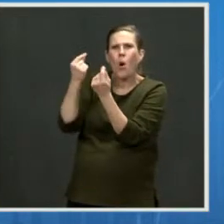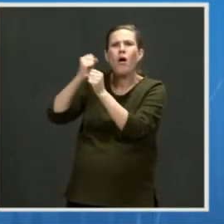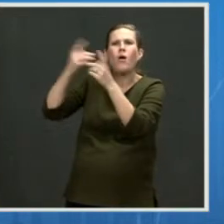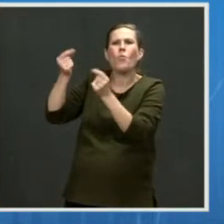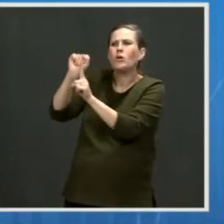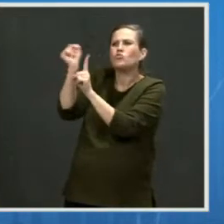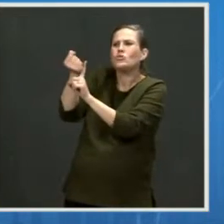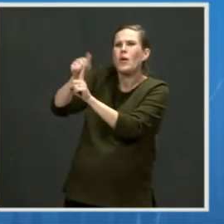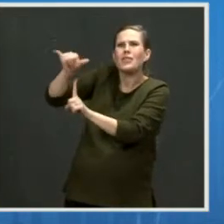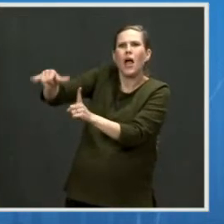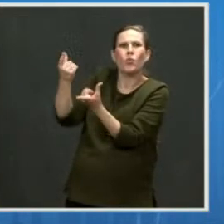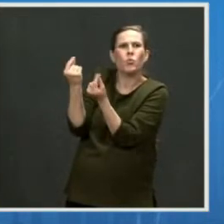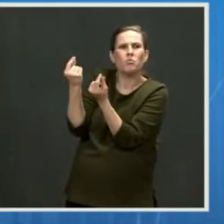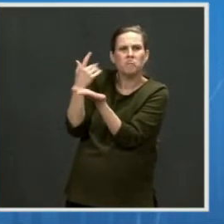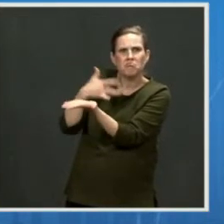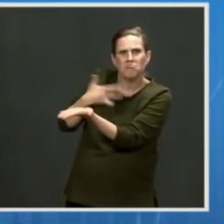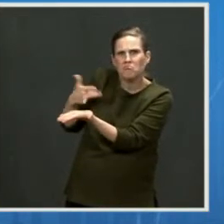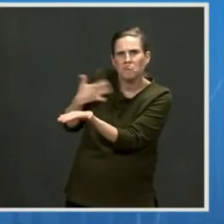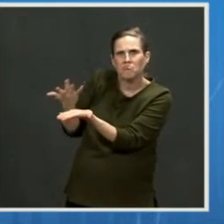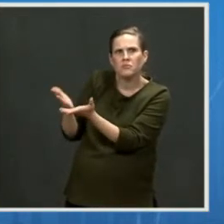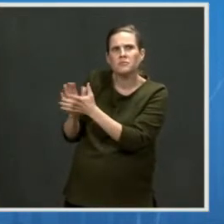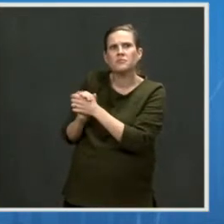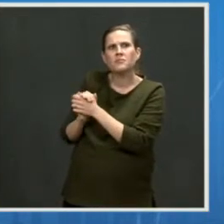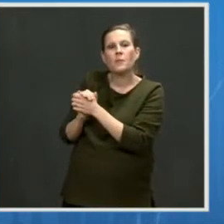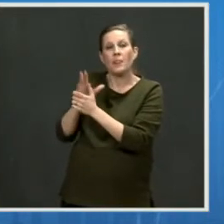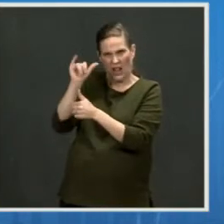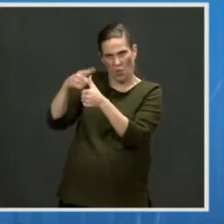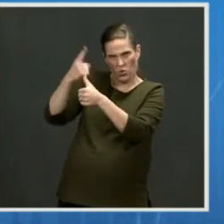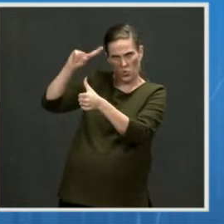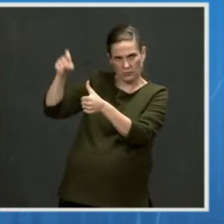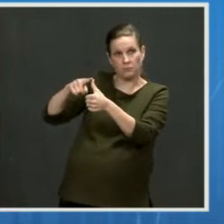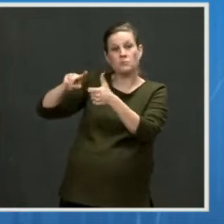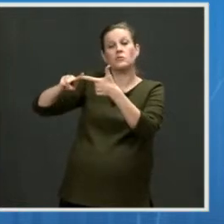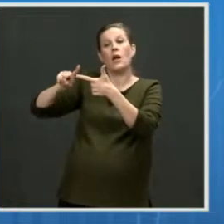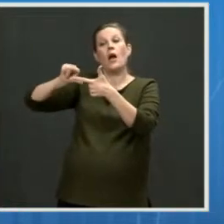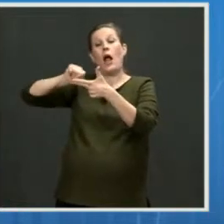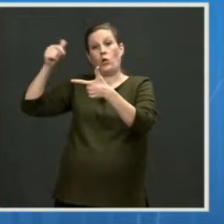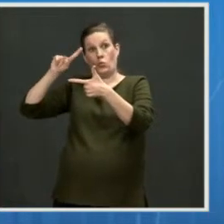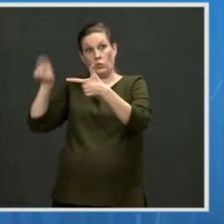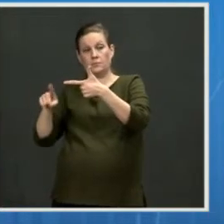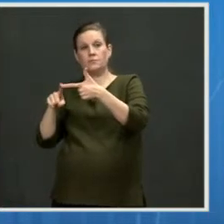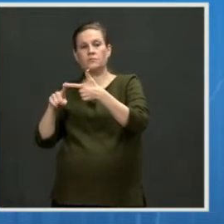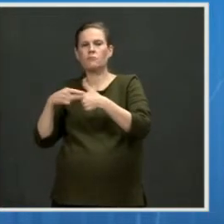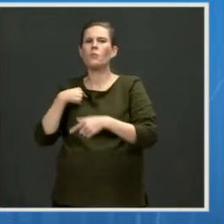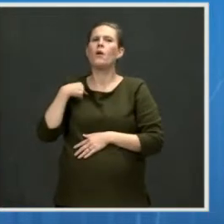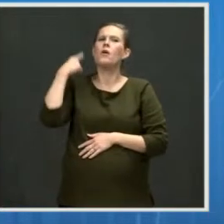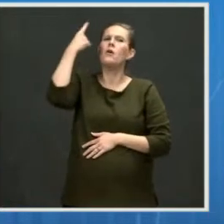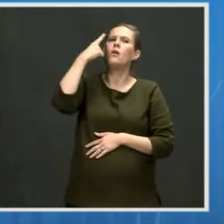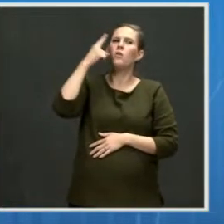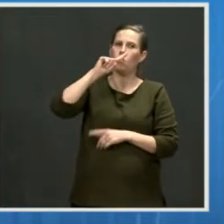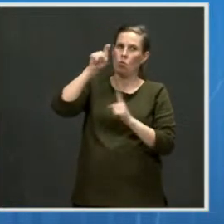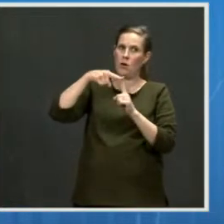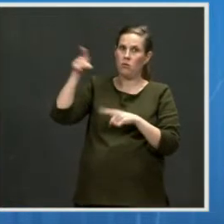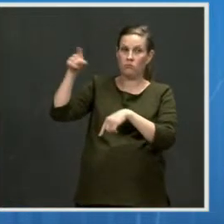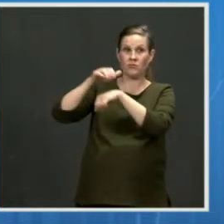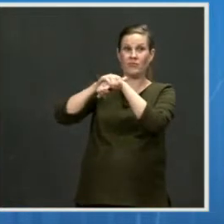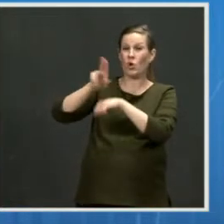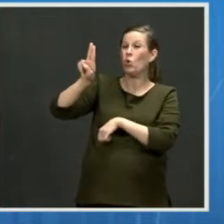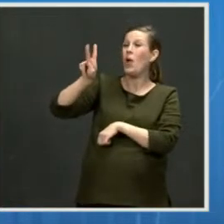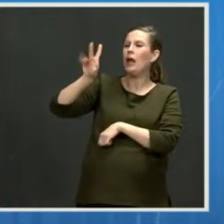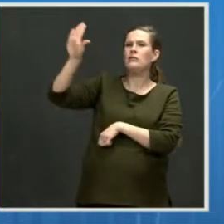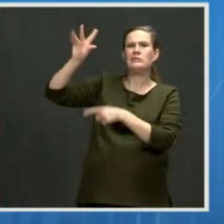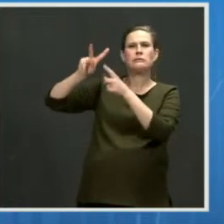US. And then just another quick question. When do you expect the UK variant to become the dominant variant in the